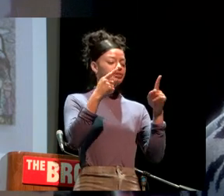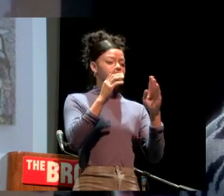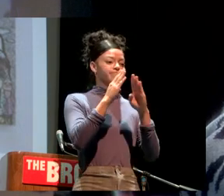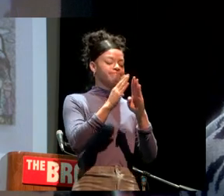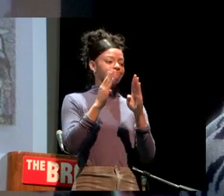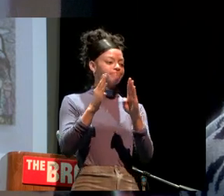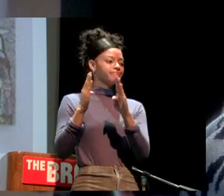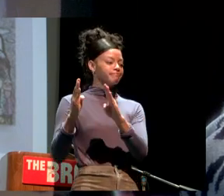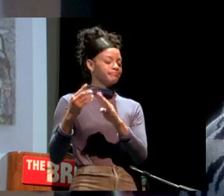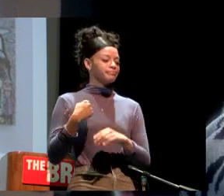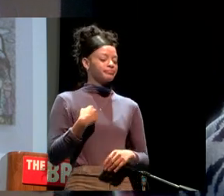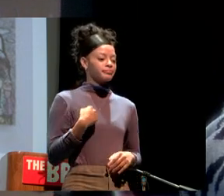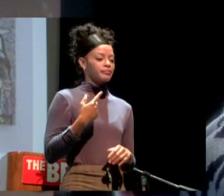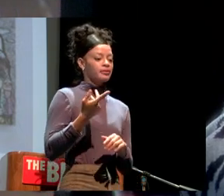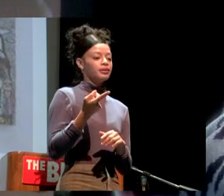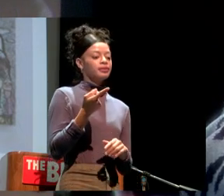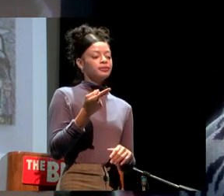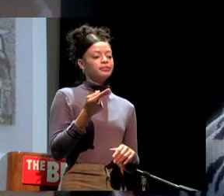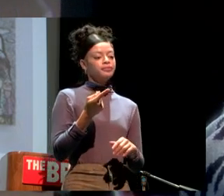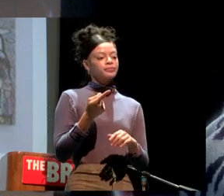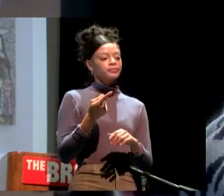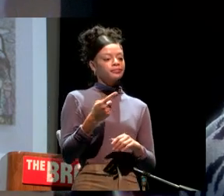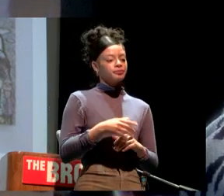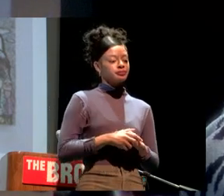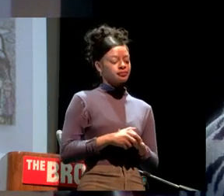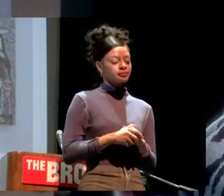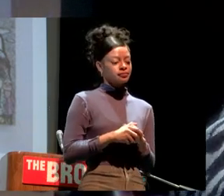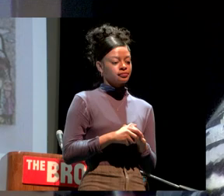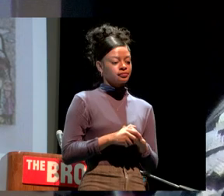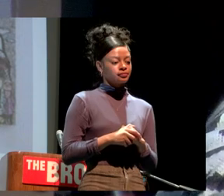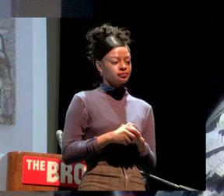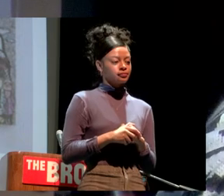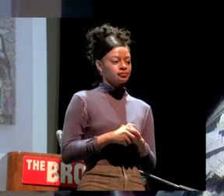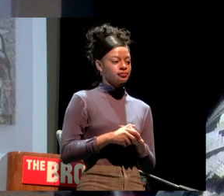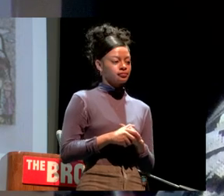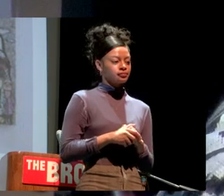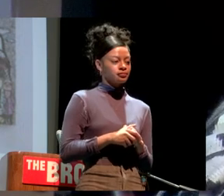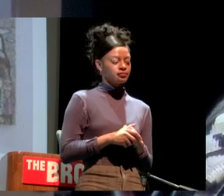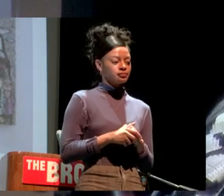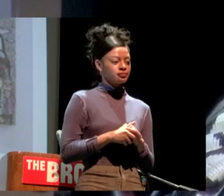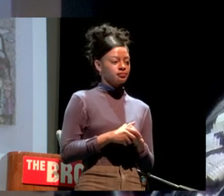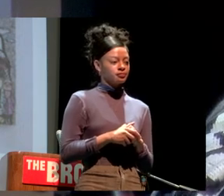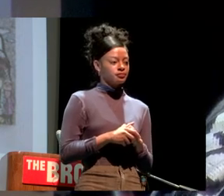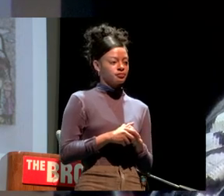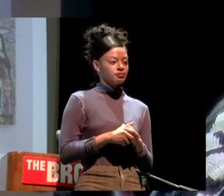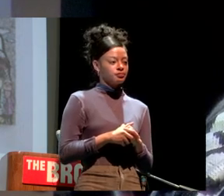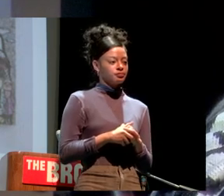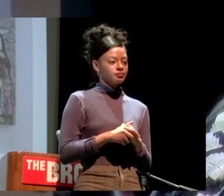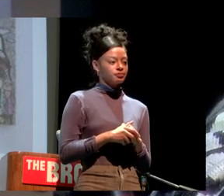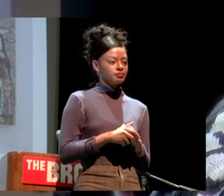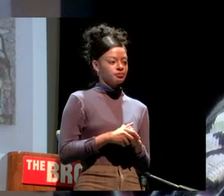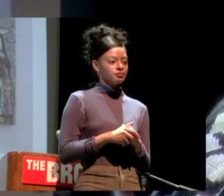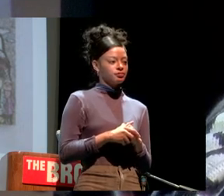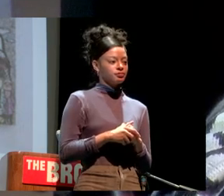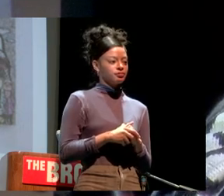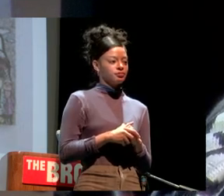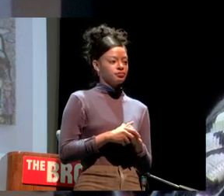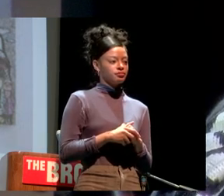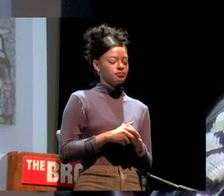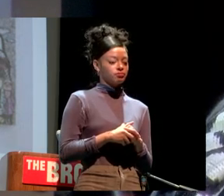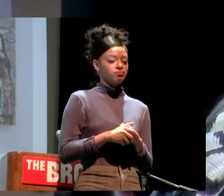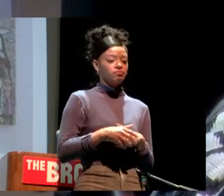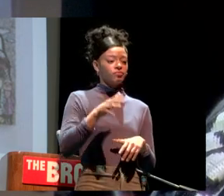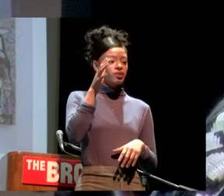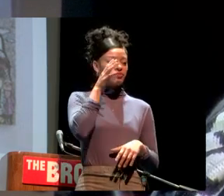Borger's, you know, dead is a super huge impact, because he was